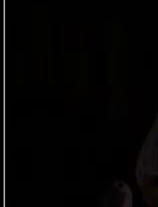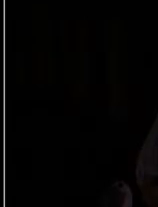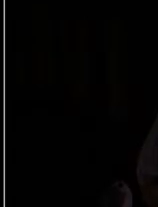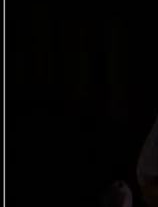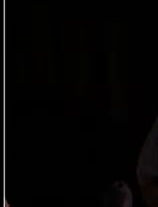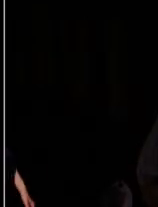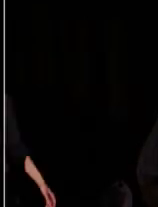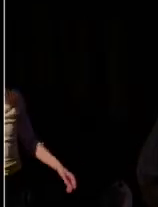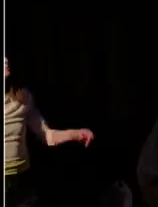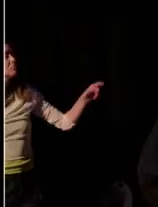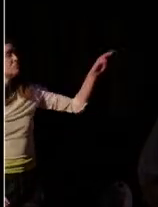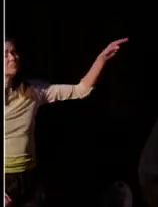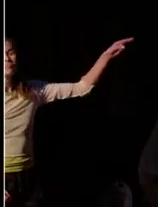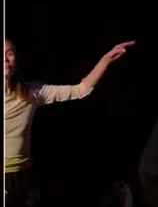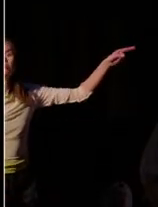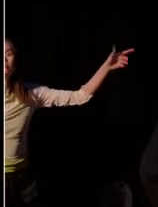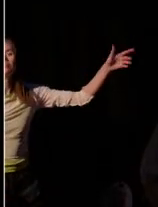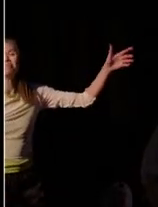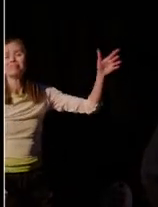Years to the day.